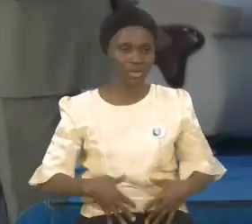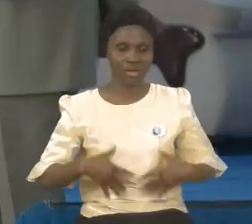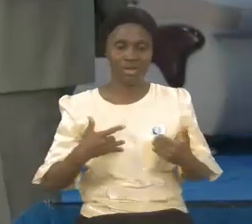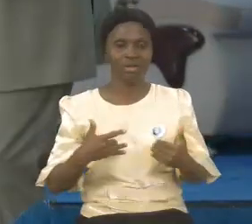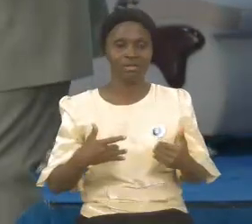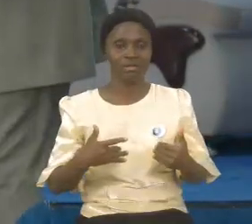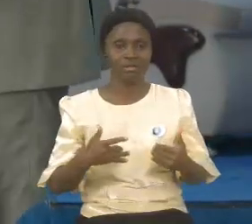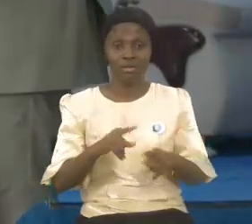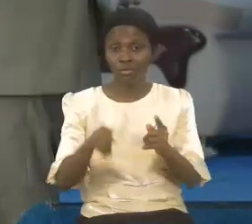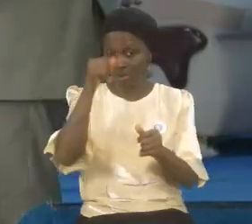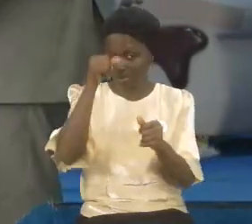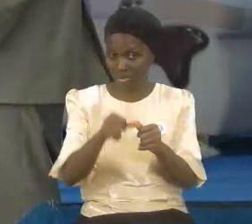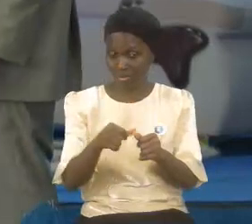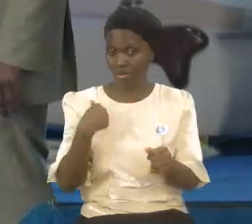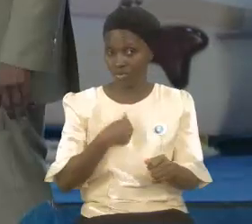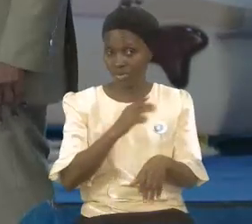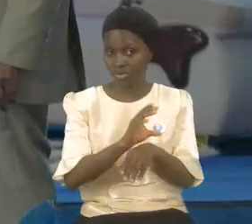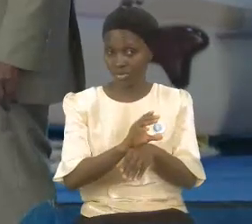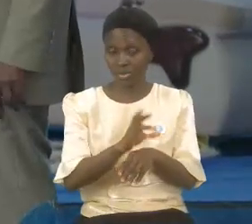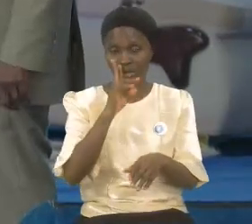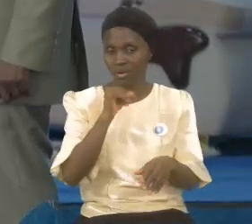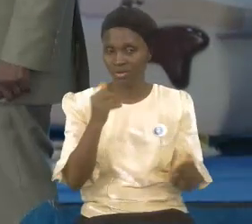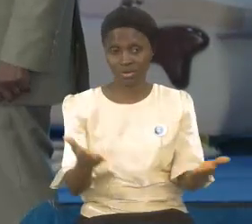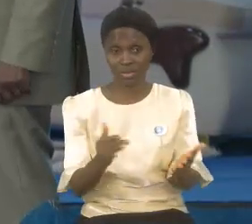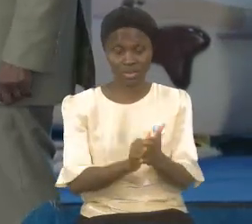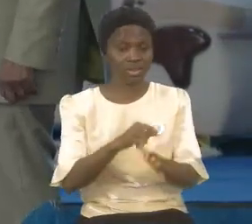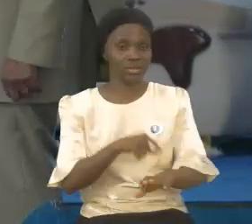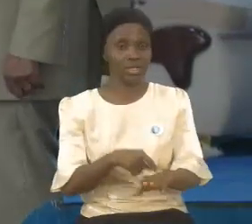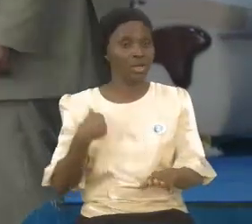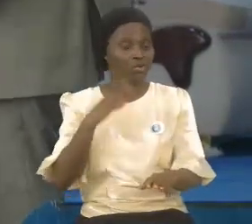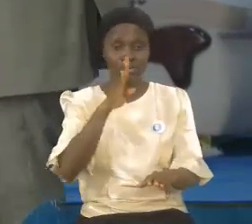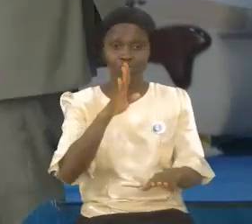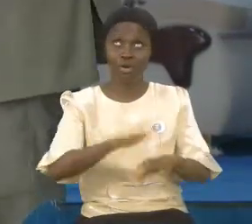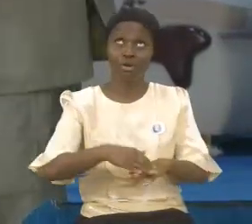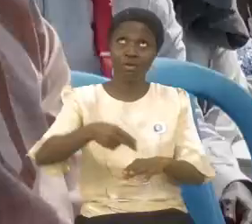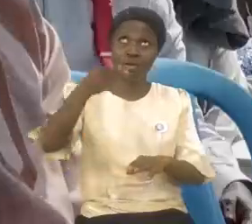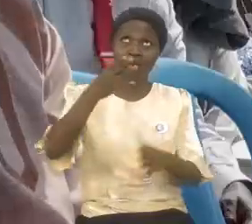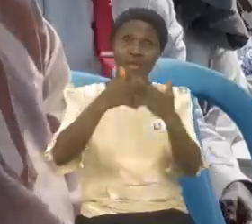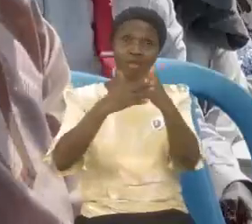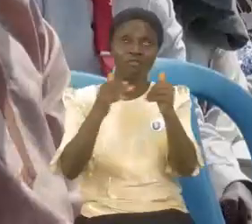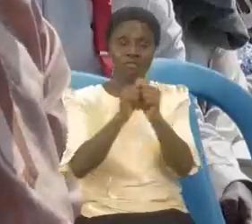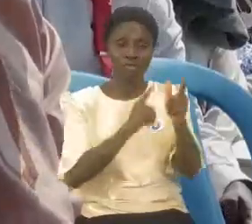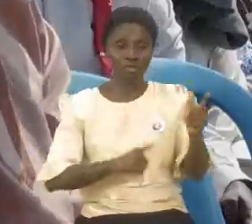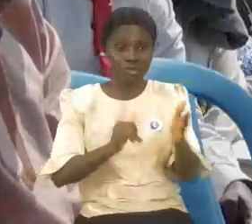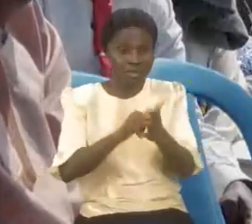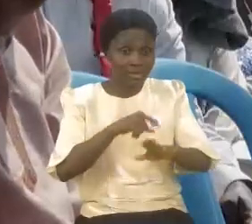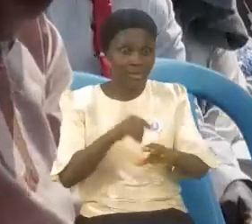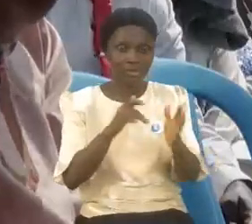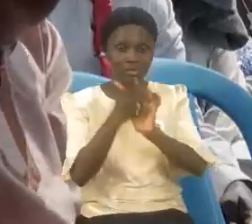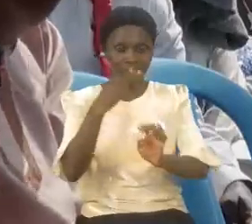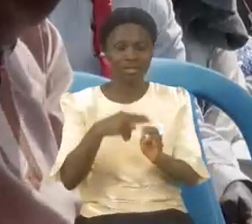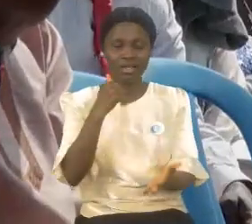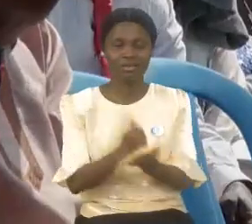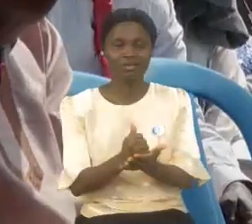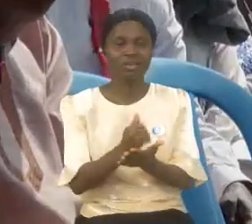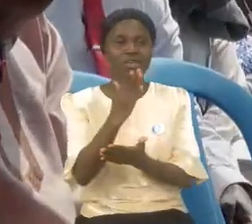not here at that time. We shall be on high with the Lord at that time, in Jesus' name. And somebody